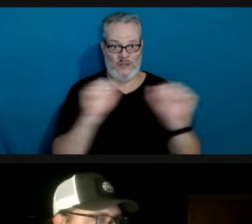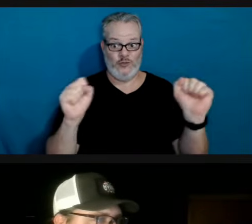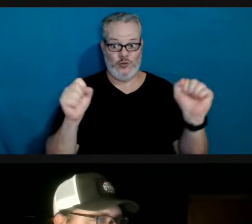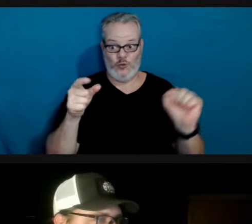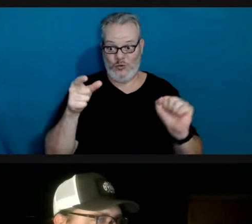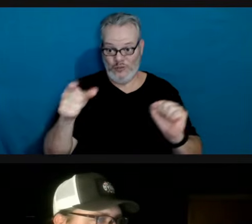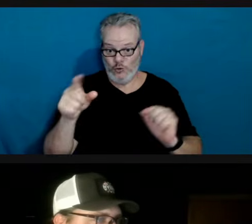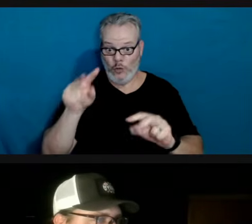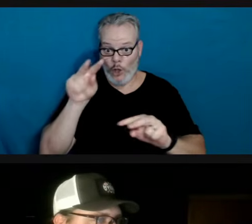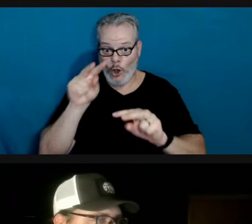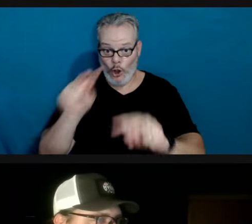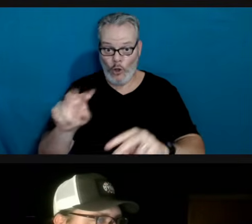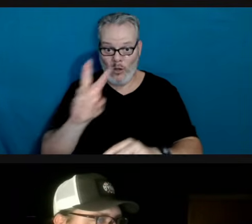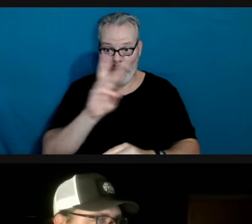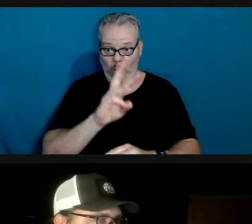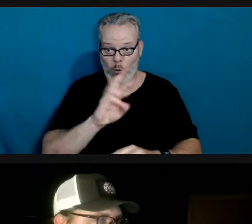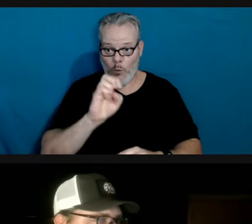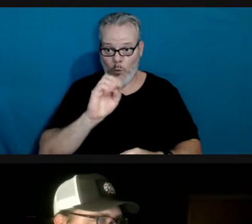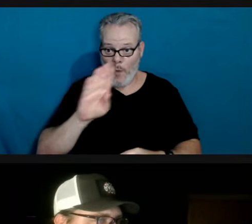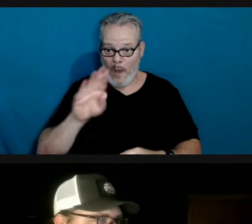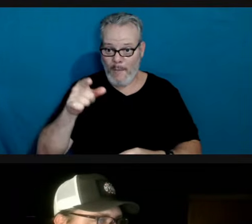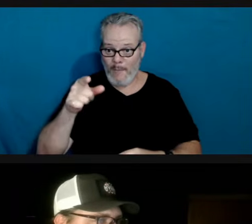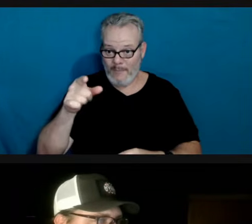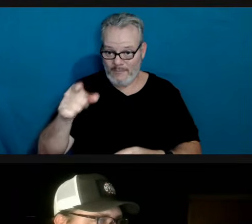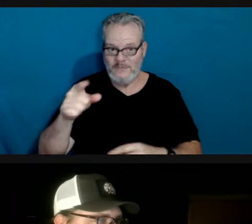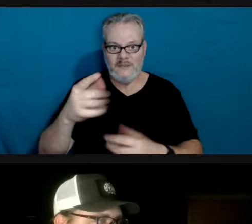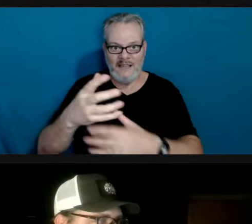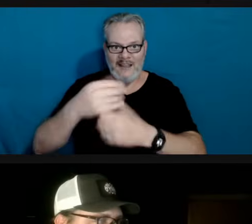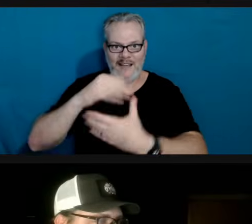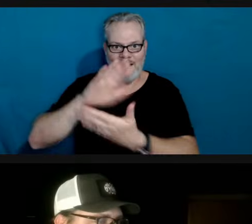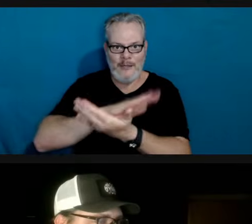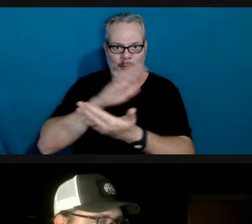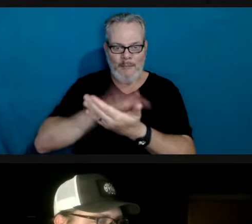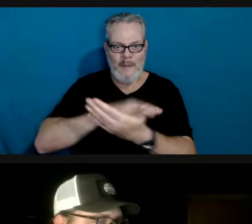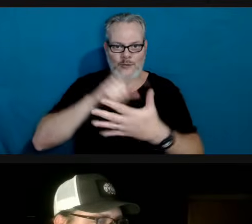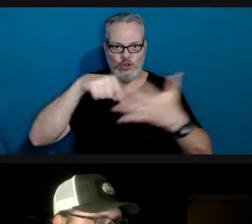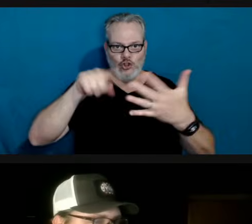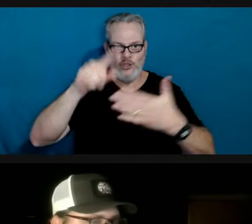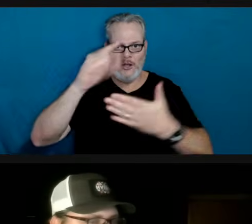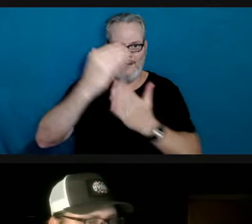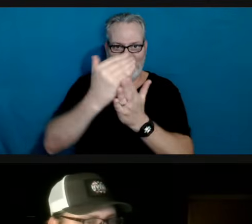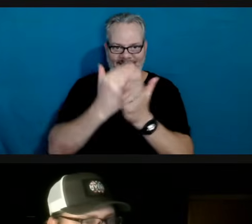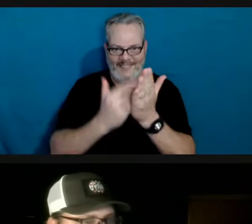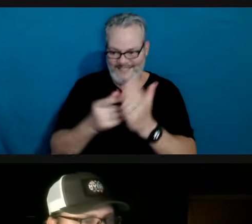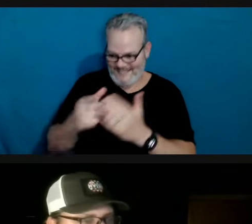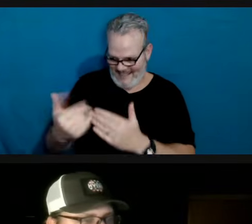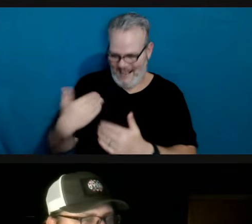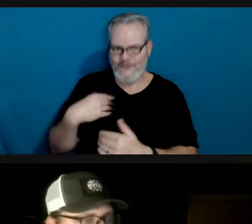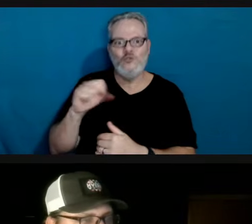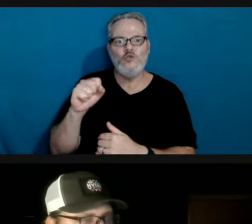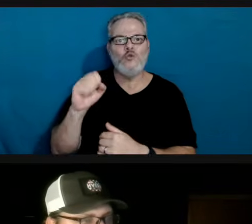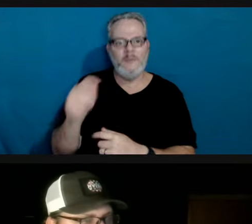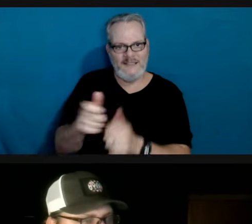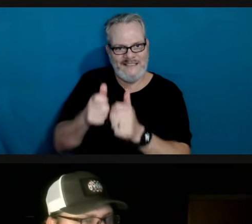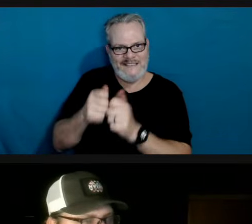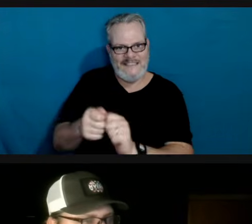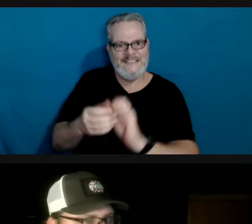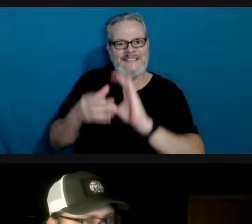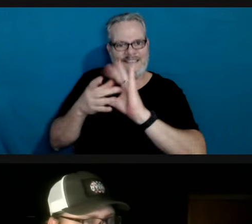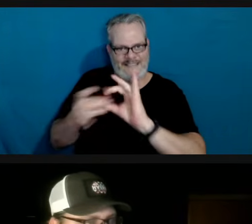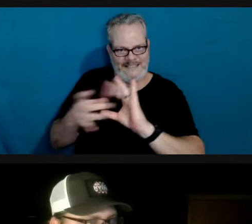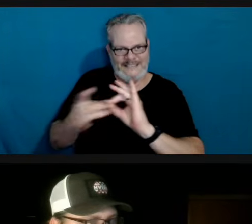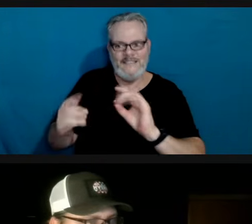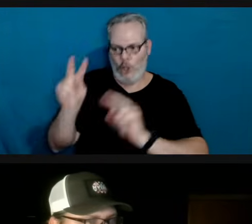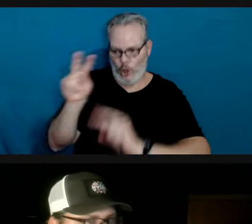there. You can get this checklist for your pets. They're on social media. Send them a message. Check them out. If you have